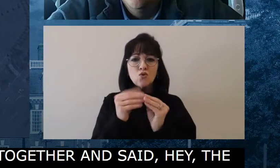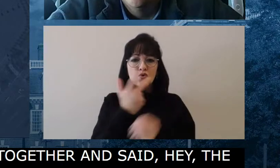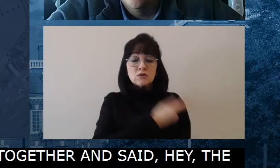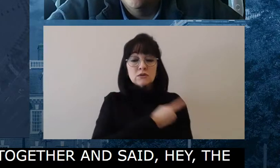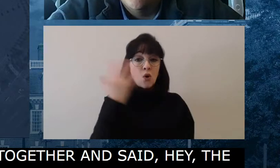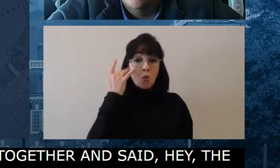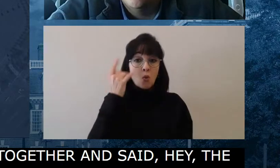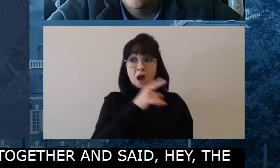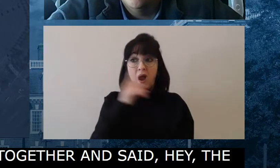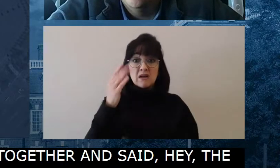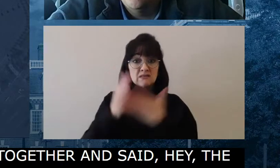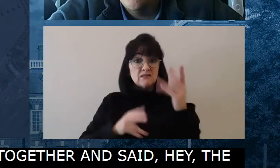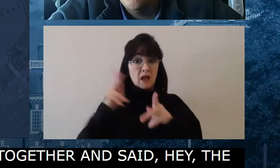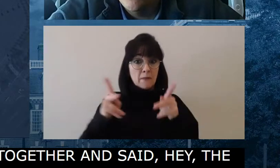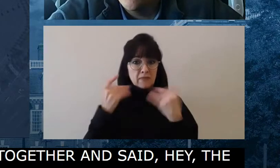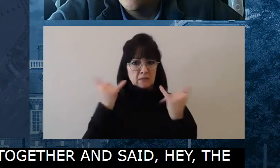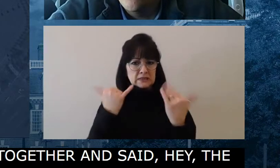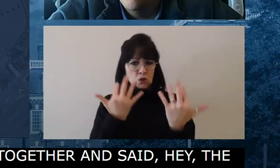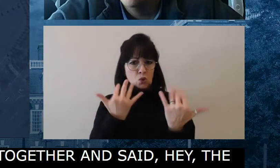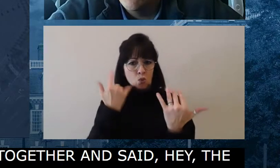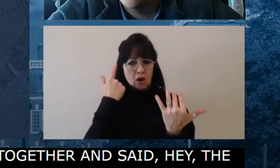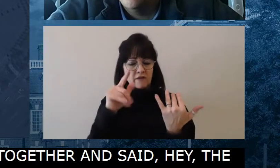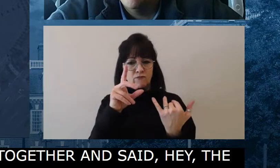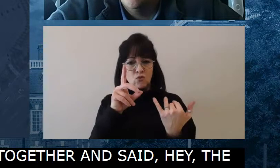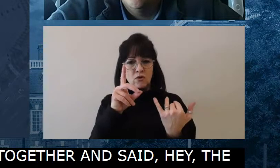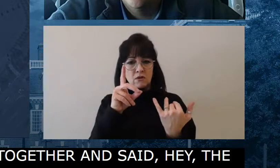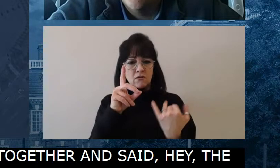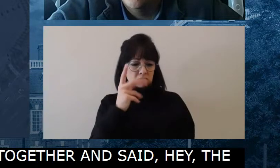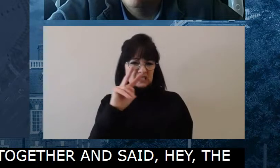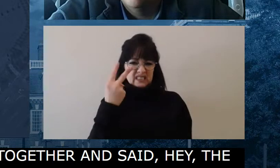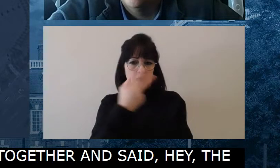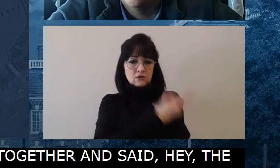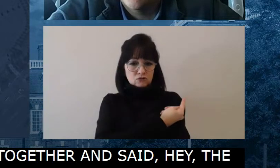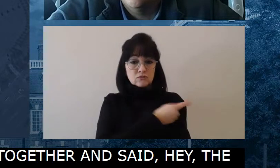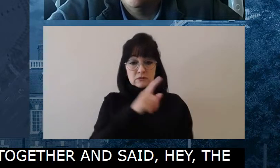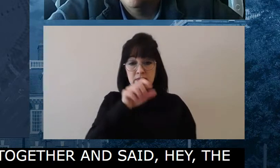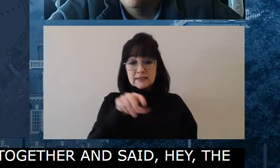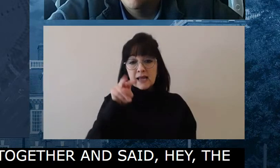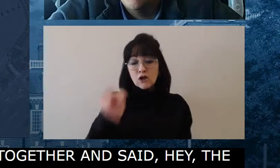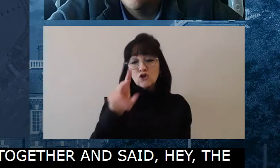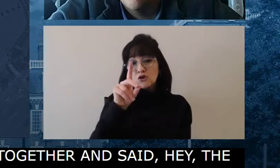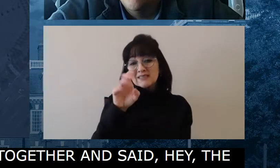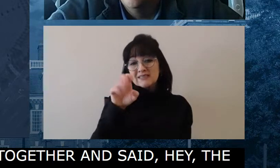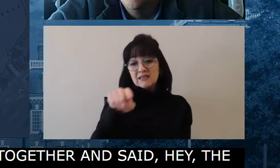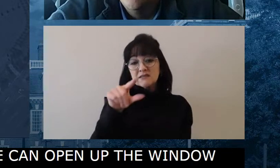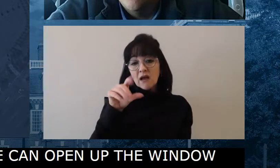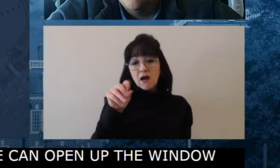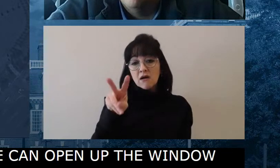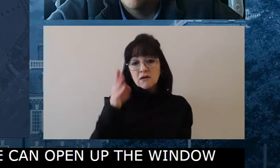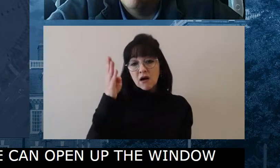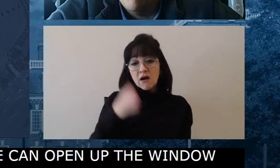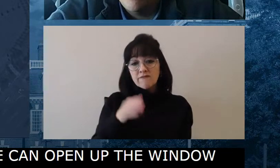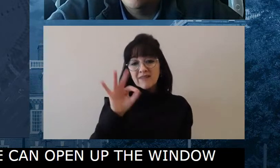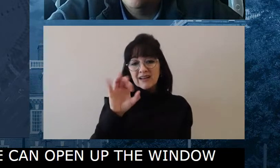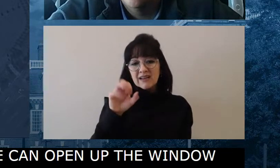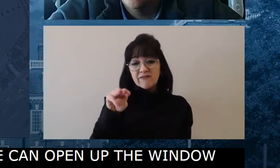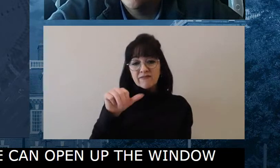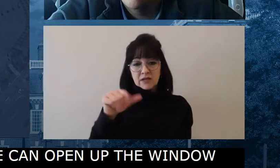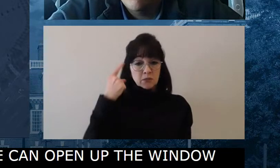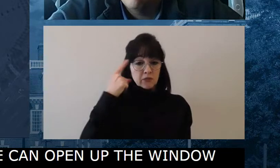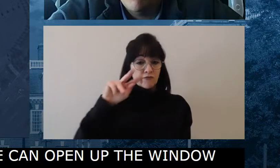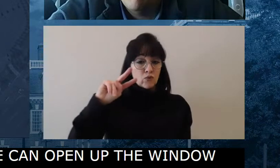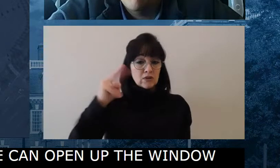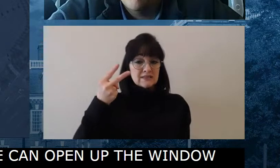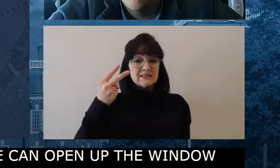dose. So you could go to de.gov/FEMA to sign up for a second dose appointment here through Friday. There's